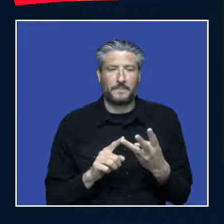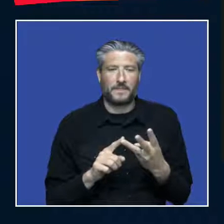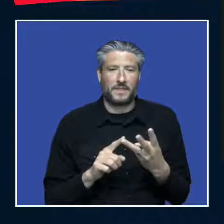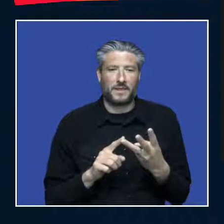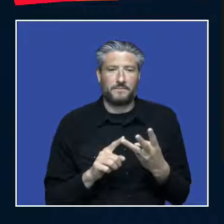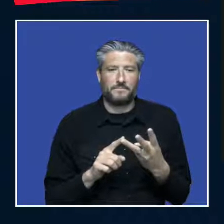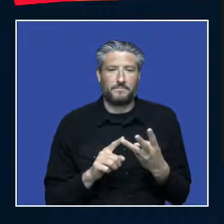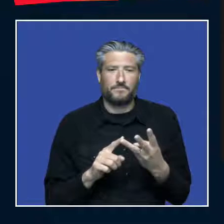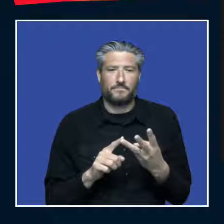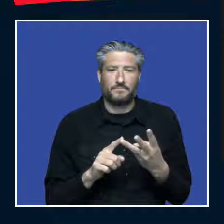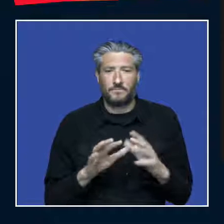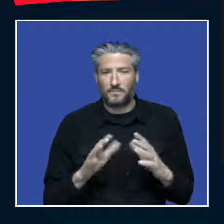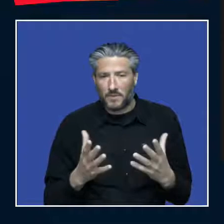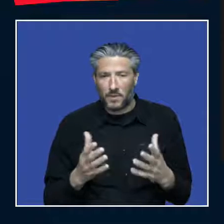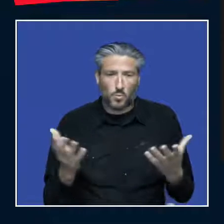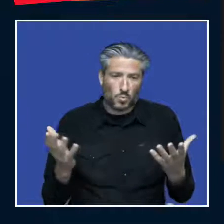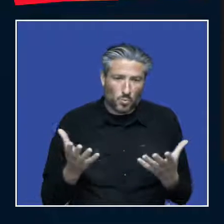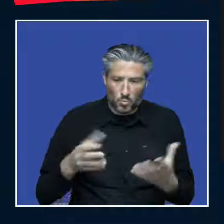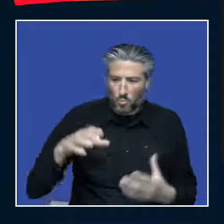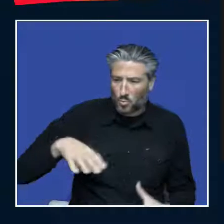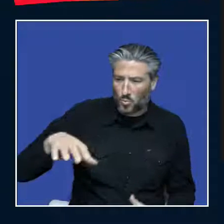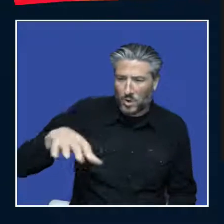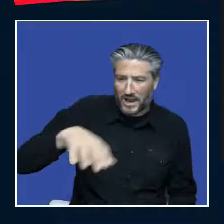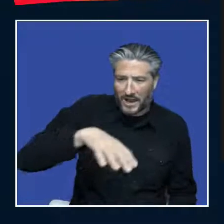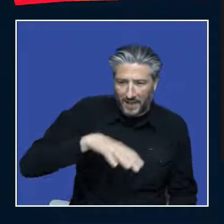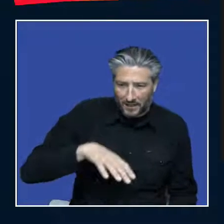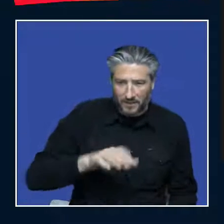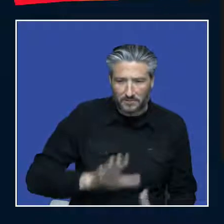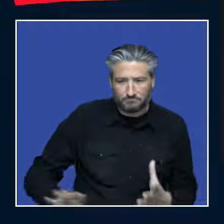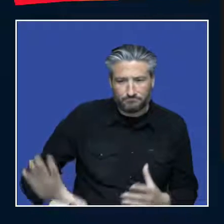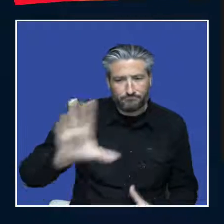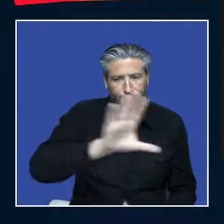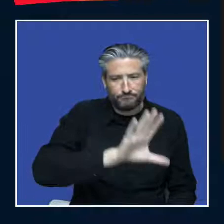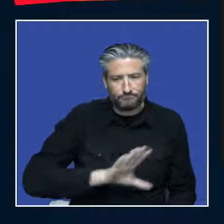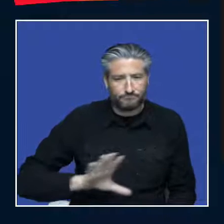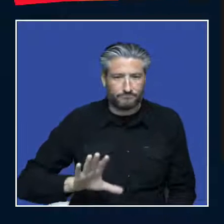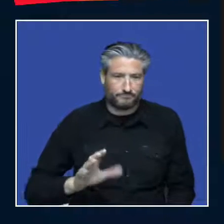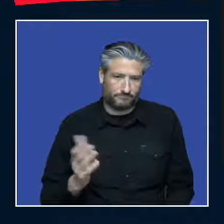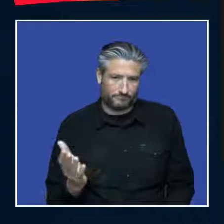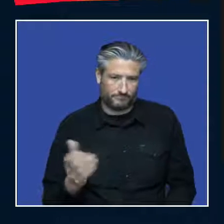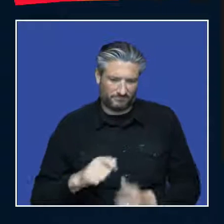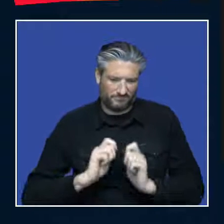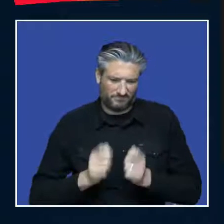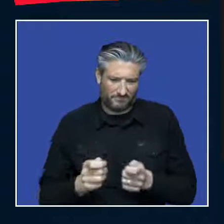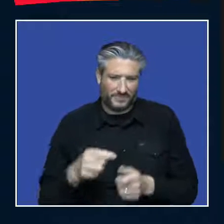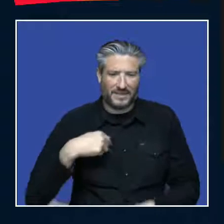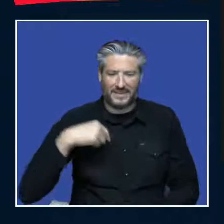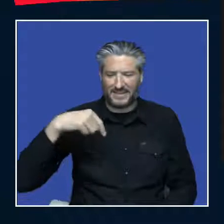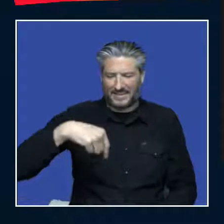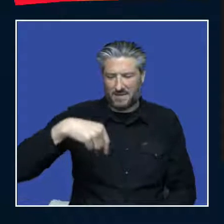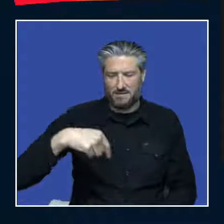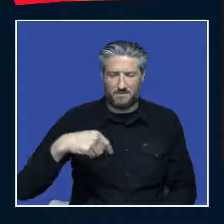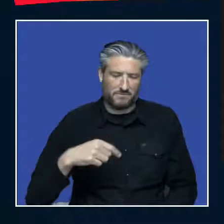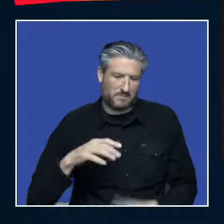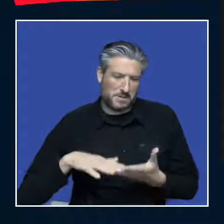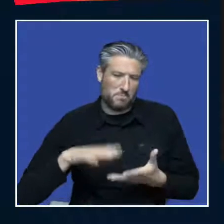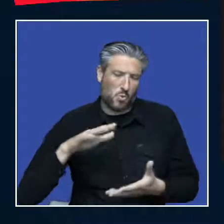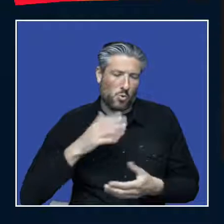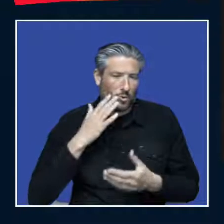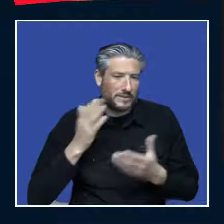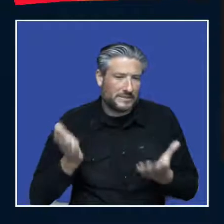Specify the location. It can be also in another location, but for simplicity, I will keep it here as well. Specify the